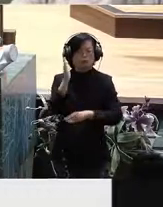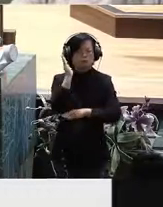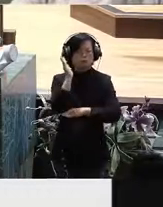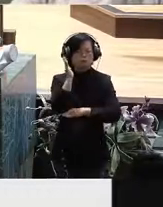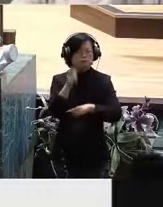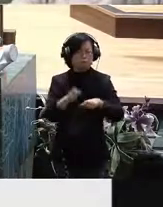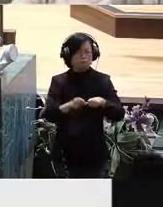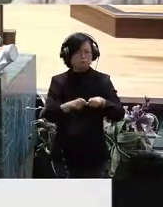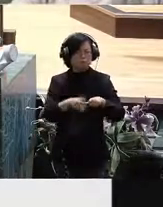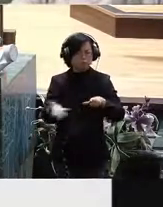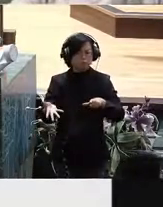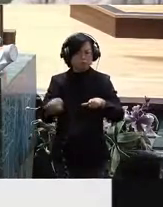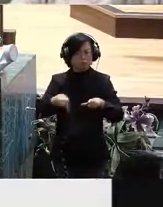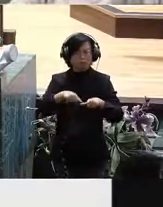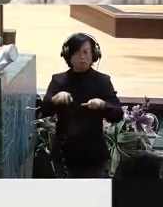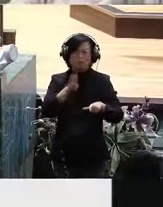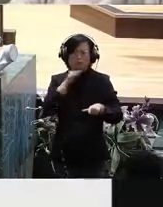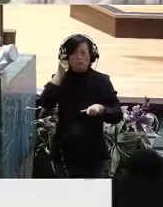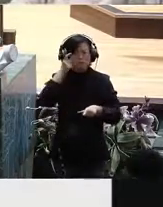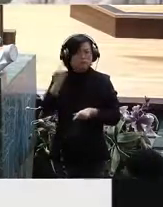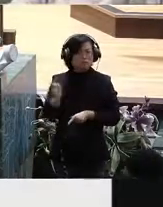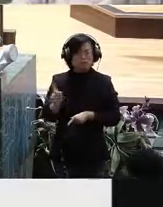accountable. And I think this is happening